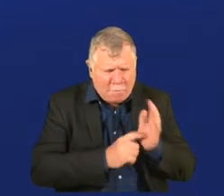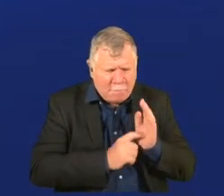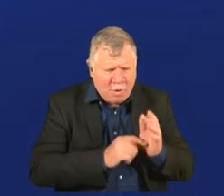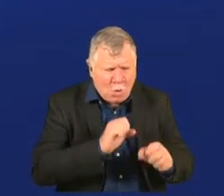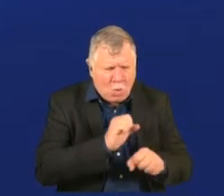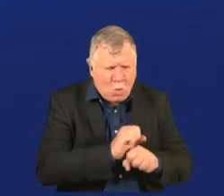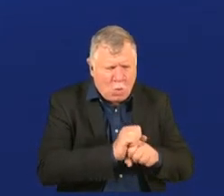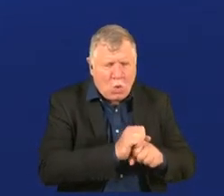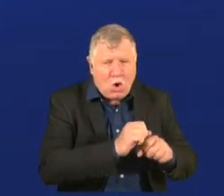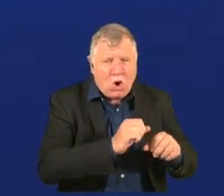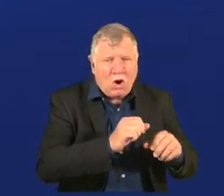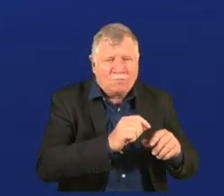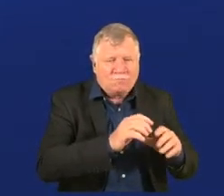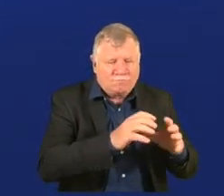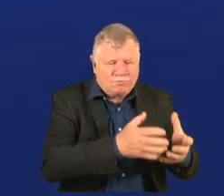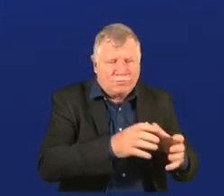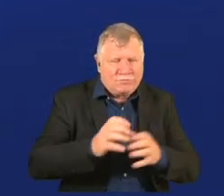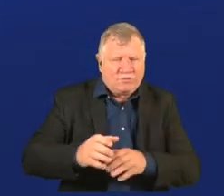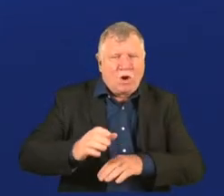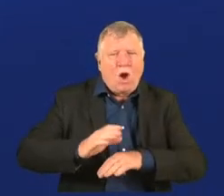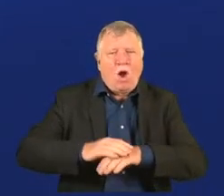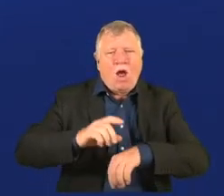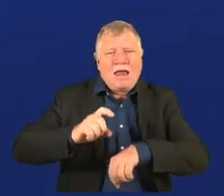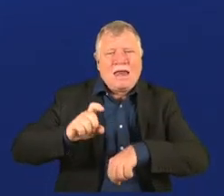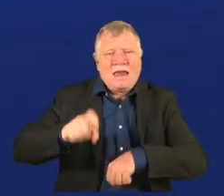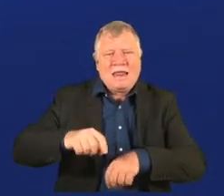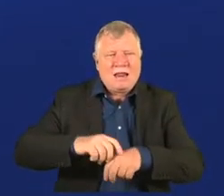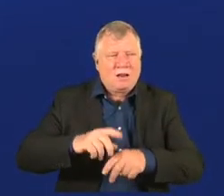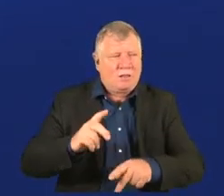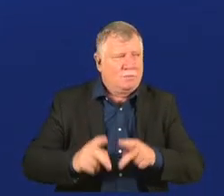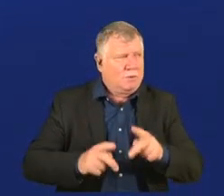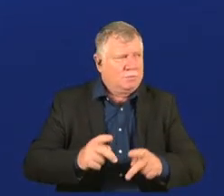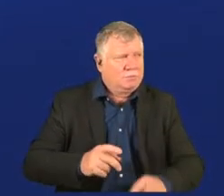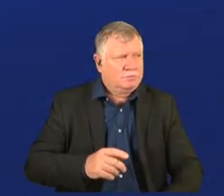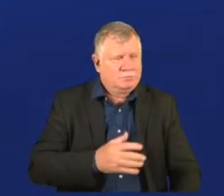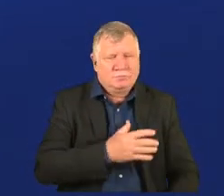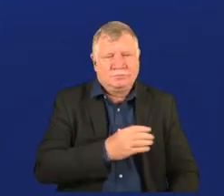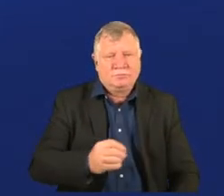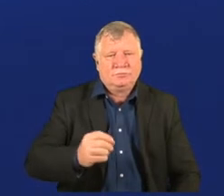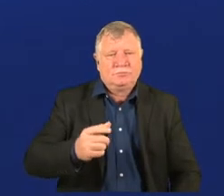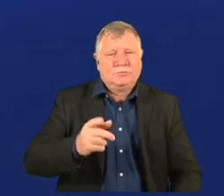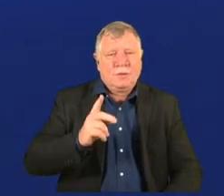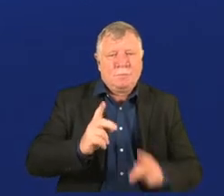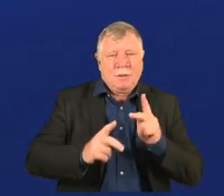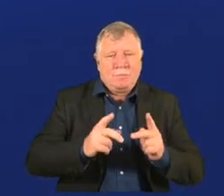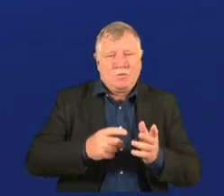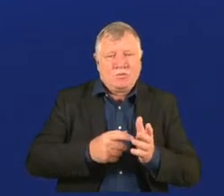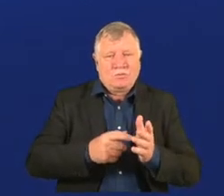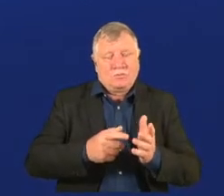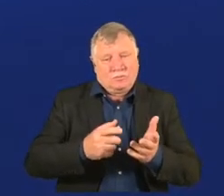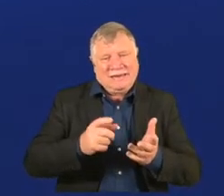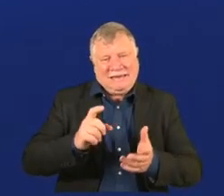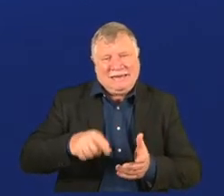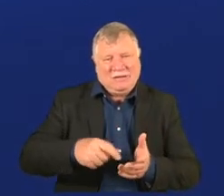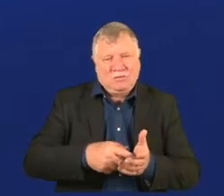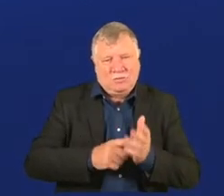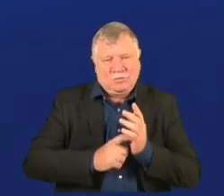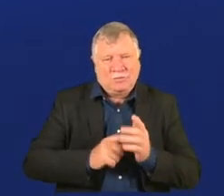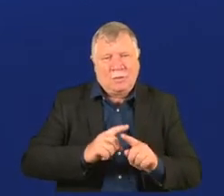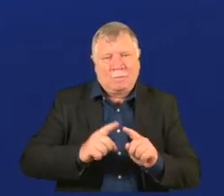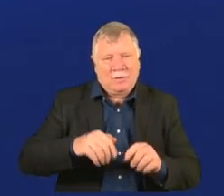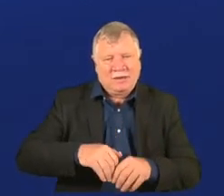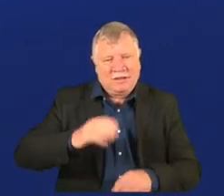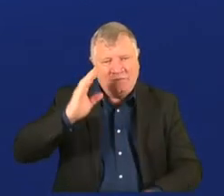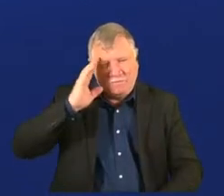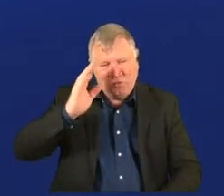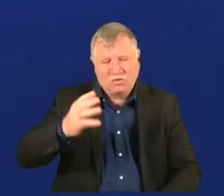workforce categories based on the needs of the population and the services that they were expected to require, not just now, but into the future,